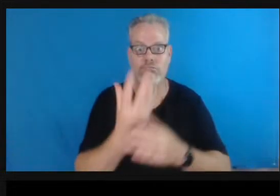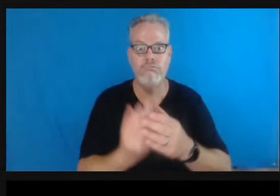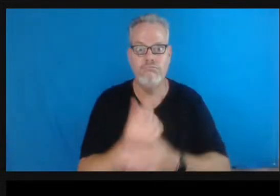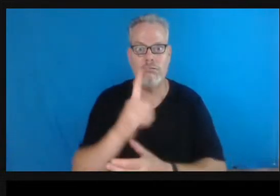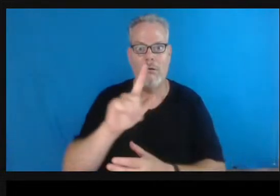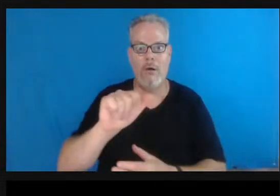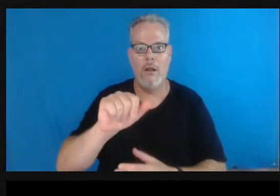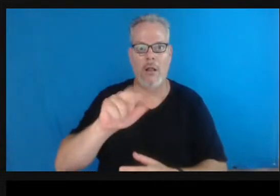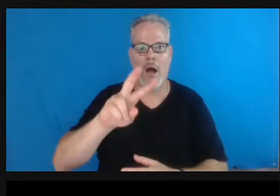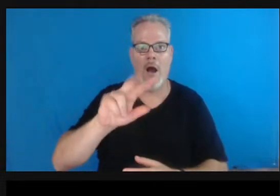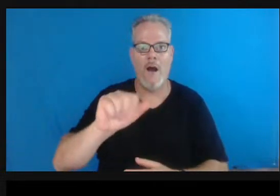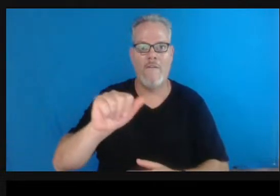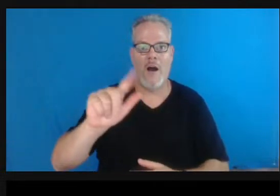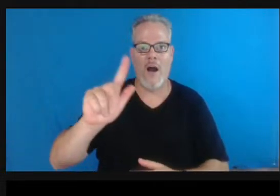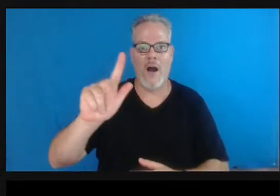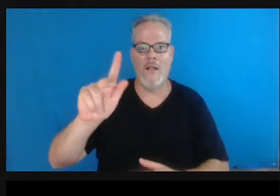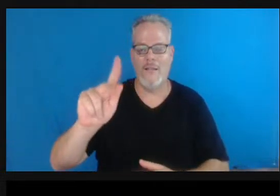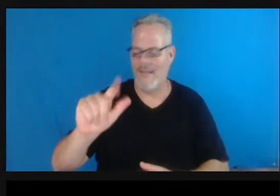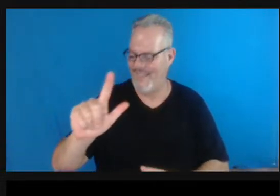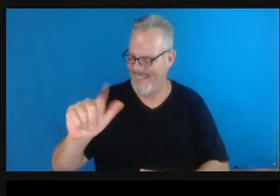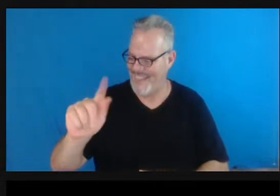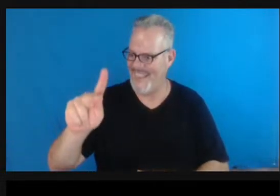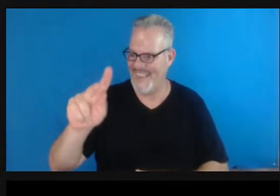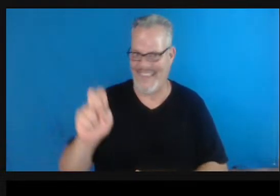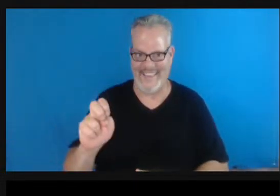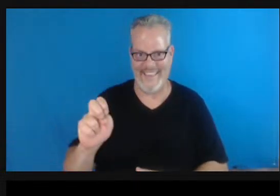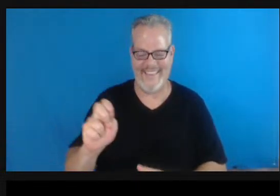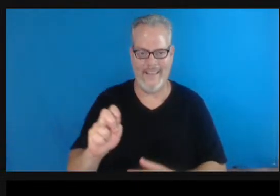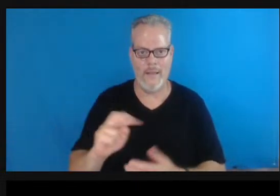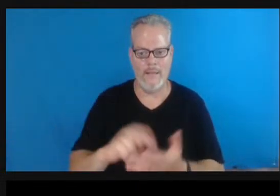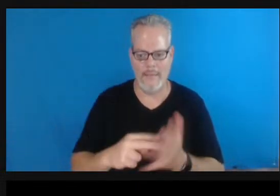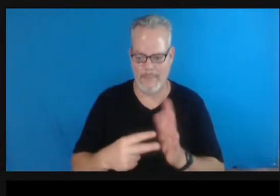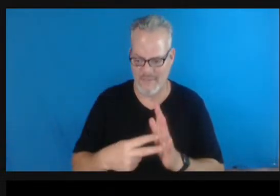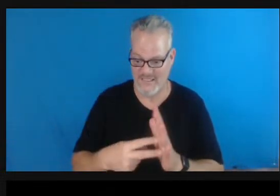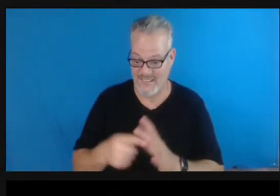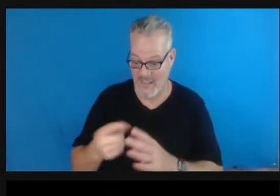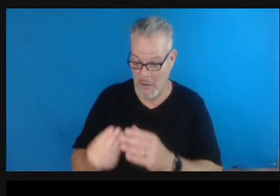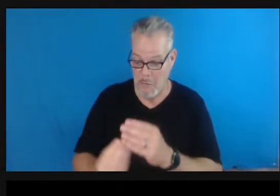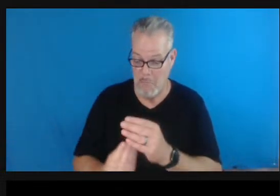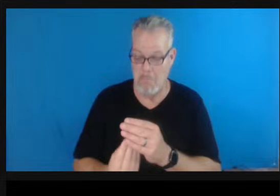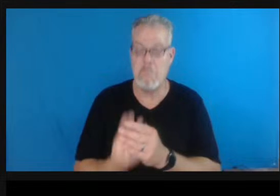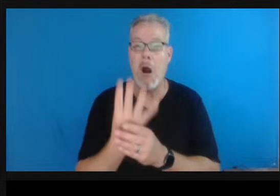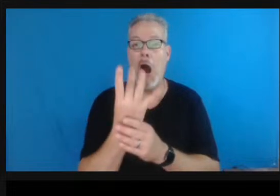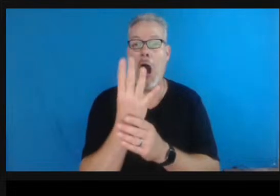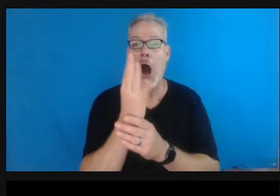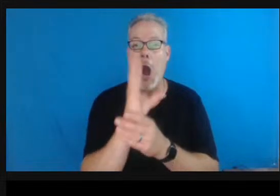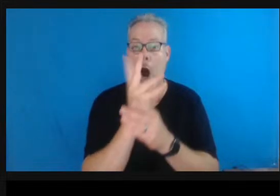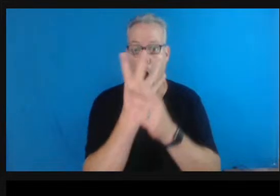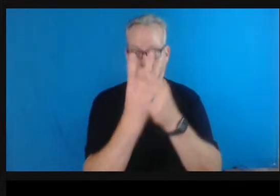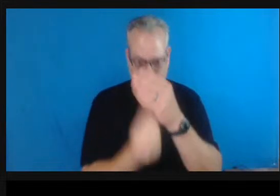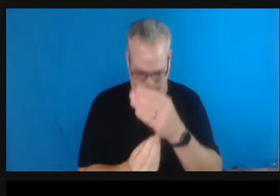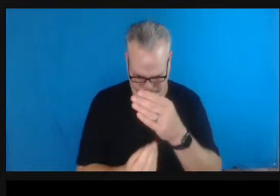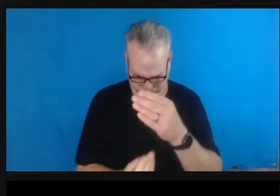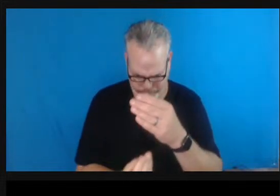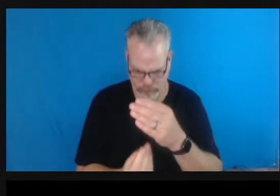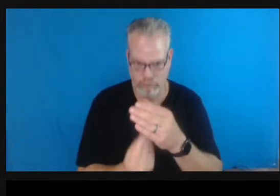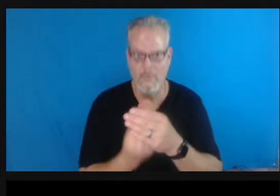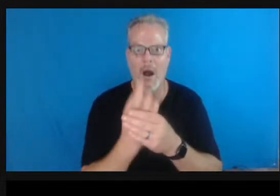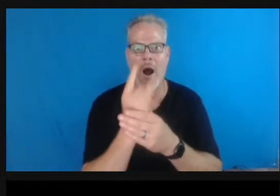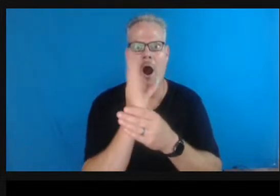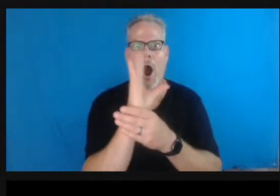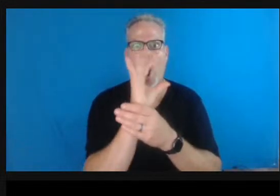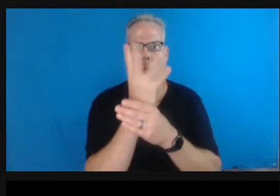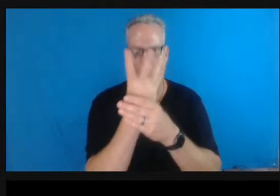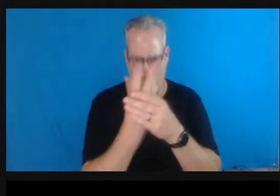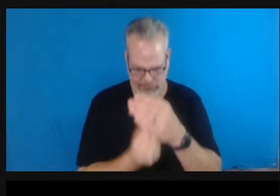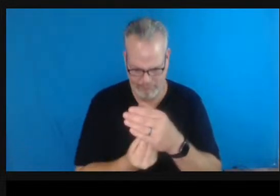this complication that in between the fountains, the lava is trying to go back in the ground. It's draining from the lake back into the vent